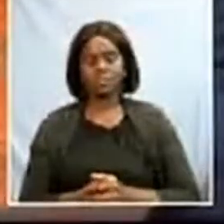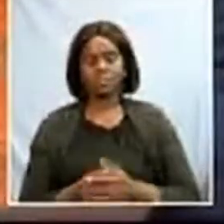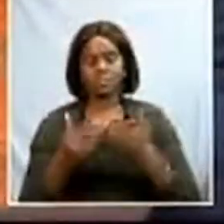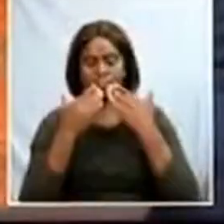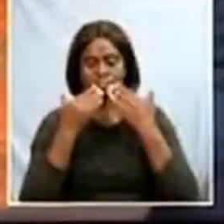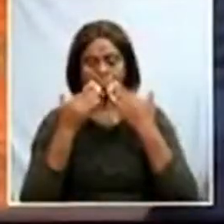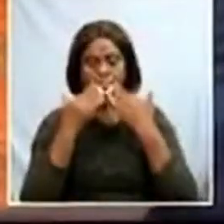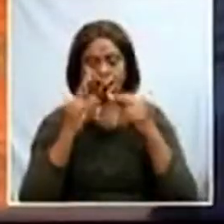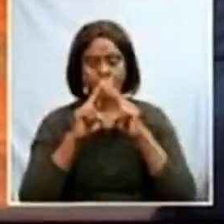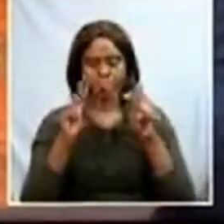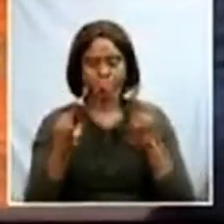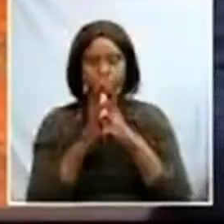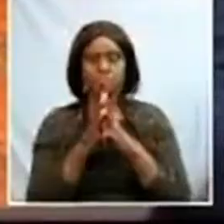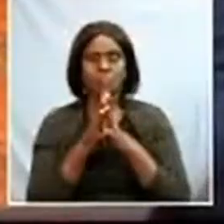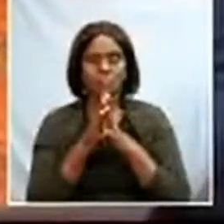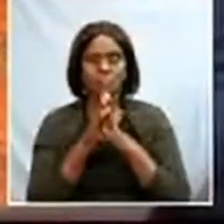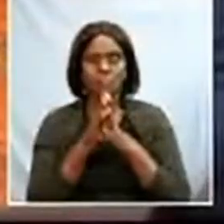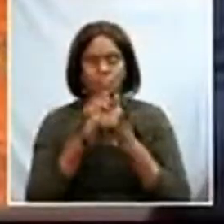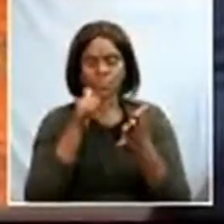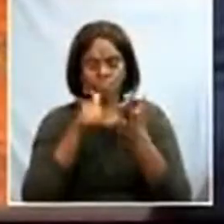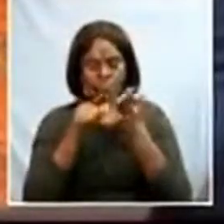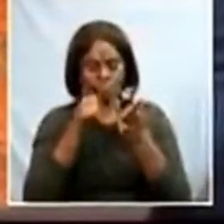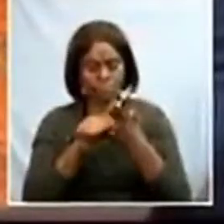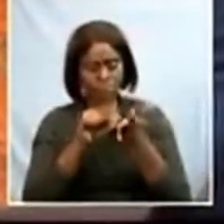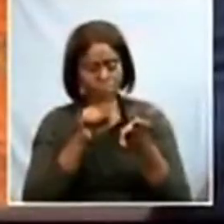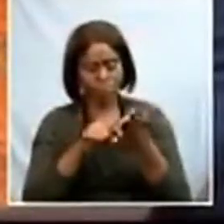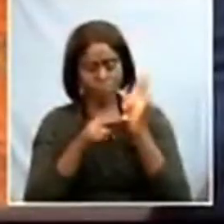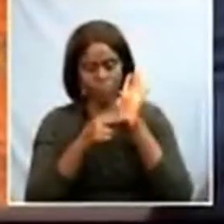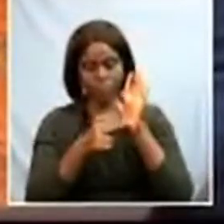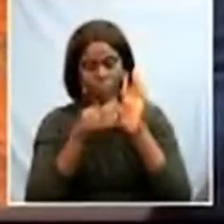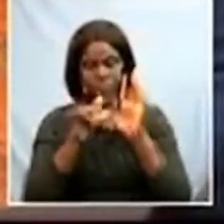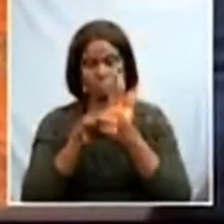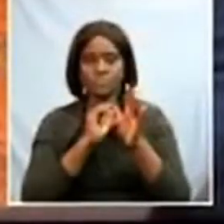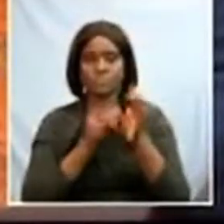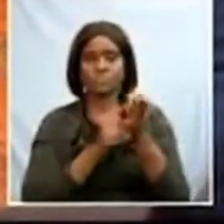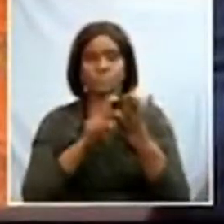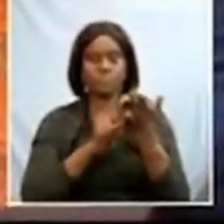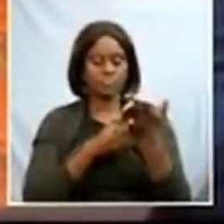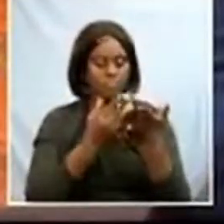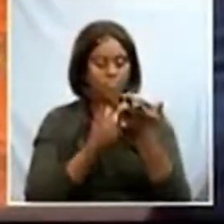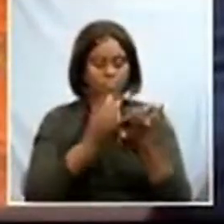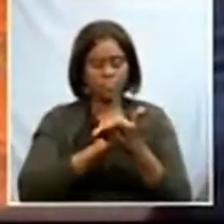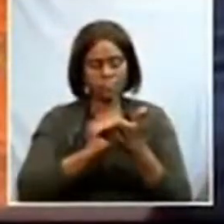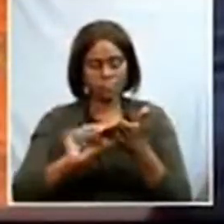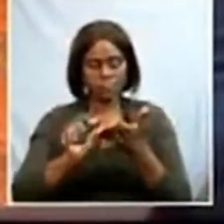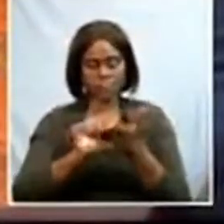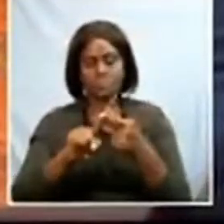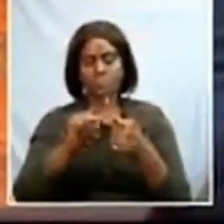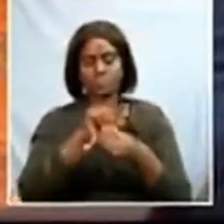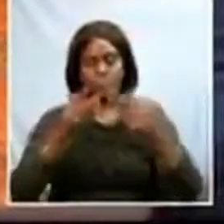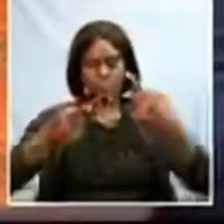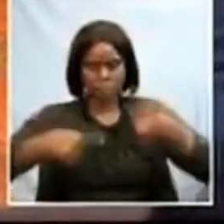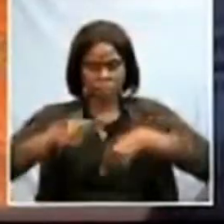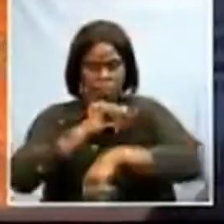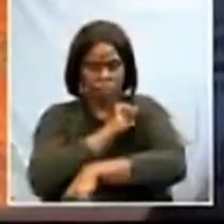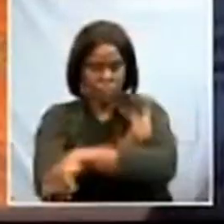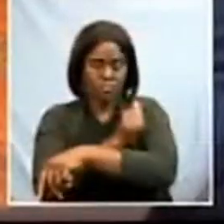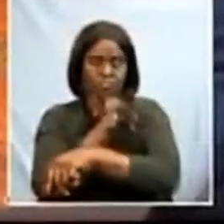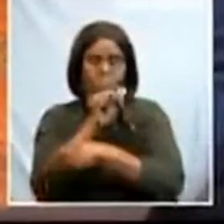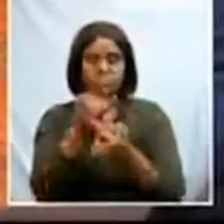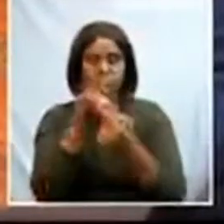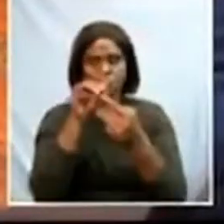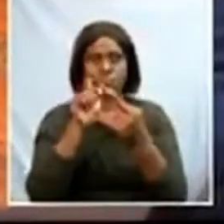Thank you, Chair. The letters we indicated in our report, it was written to local authorities, not specifically